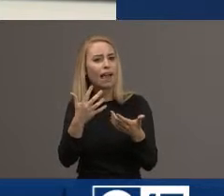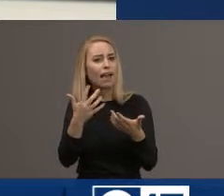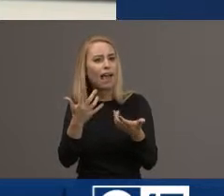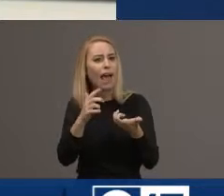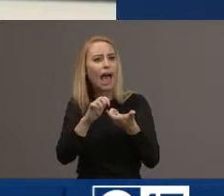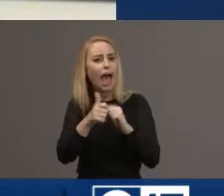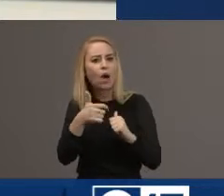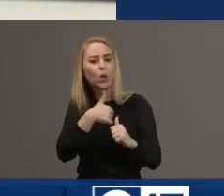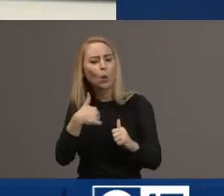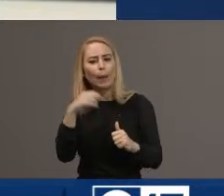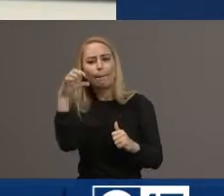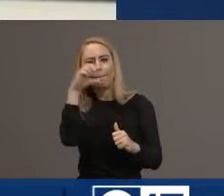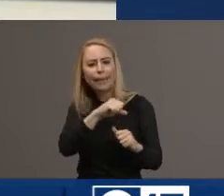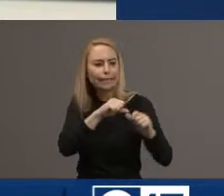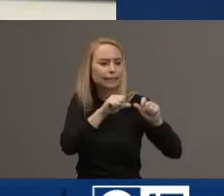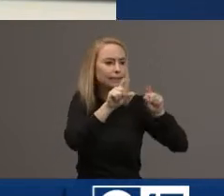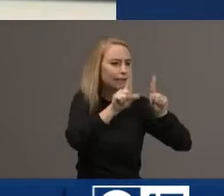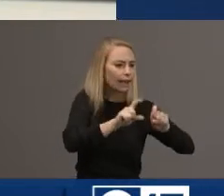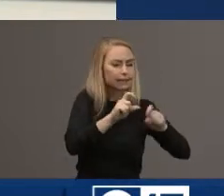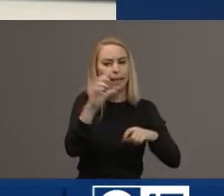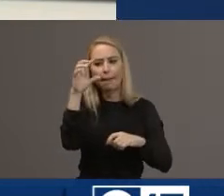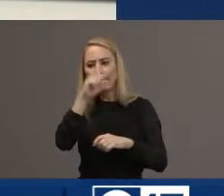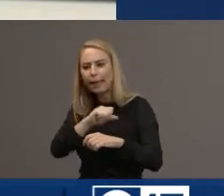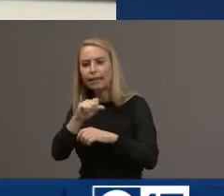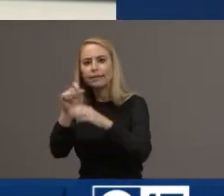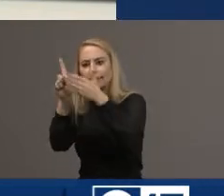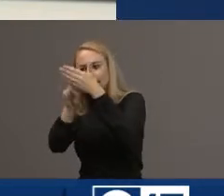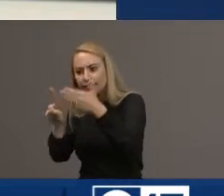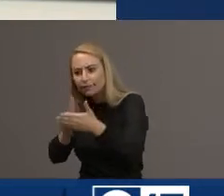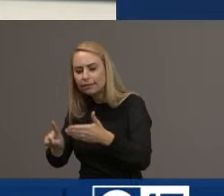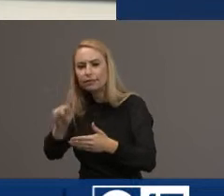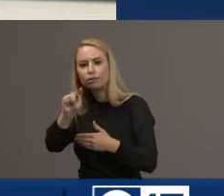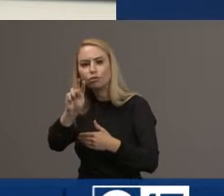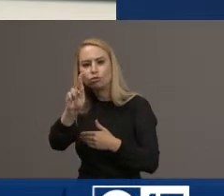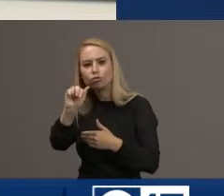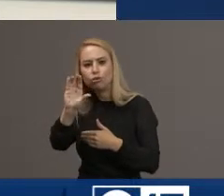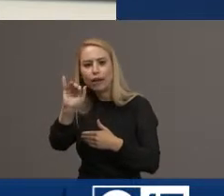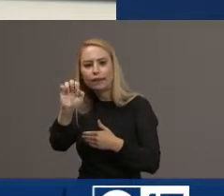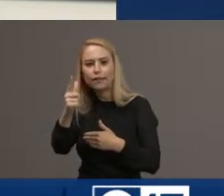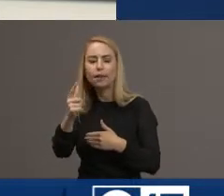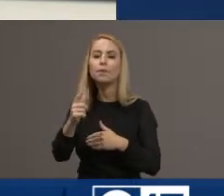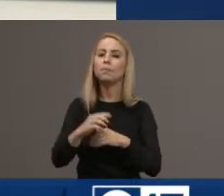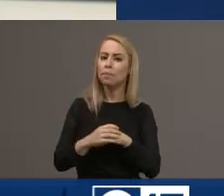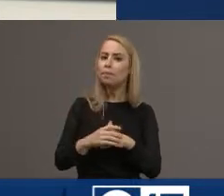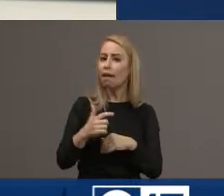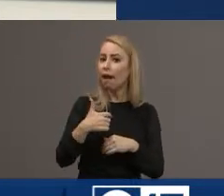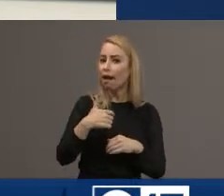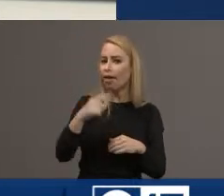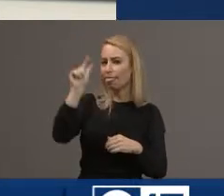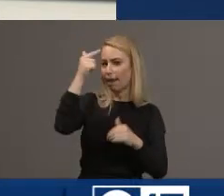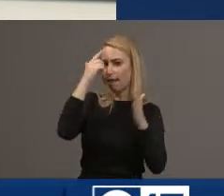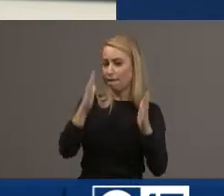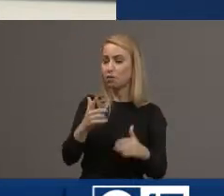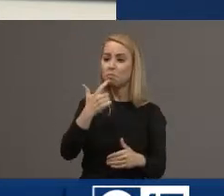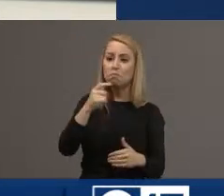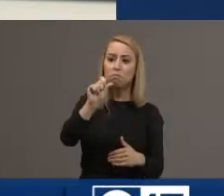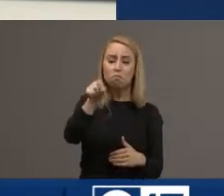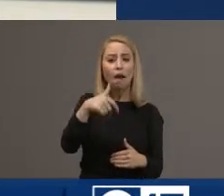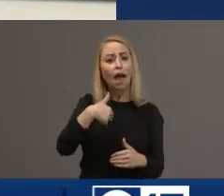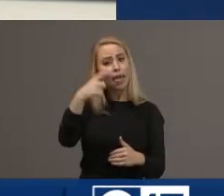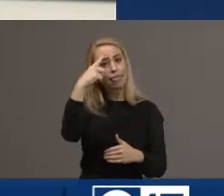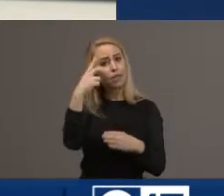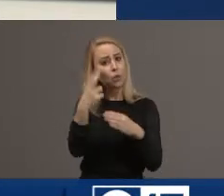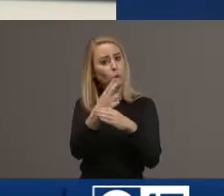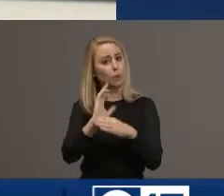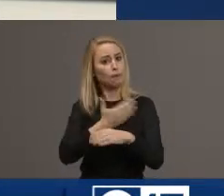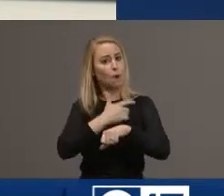How did we miss tracing? Well, the first thing I want to say is I believe we used our time very well. What we were doing the entire